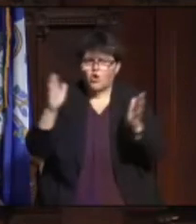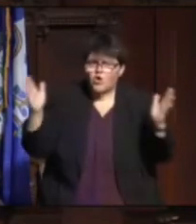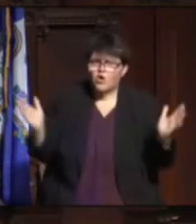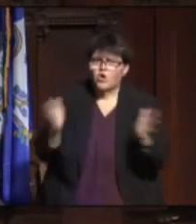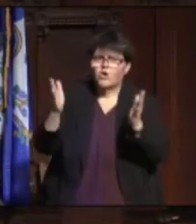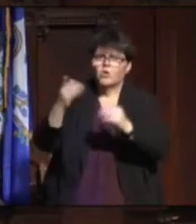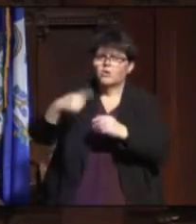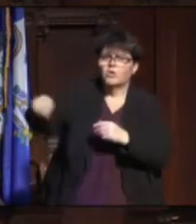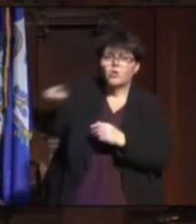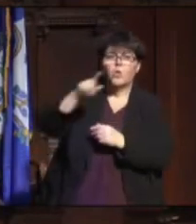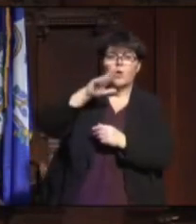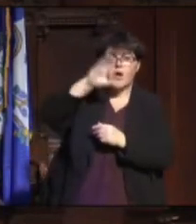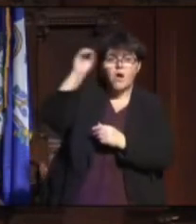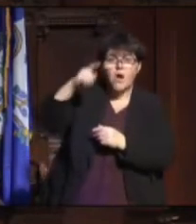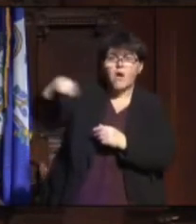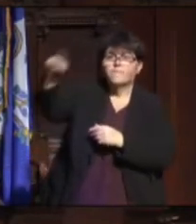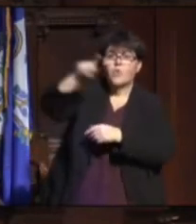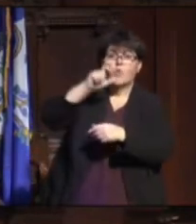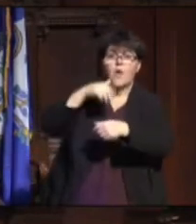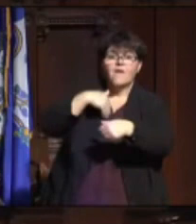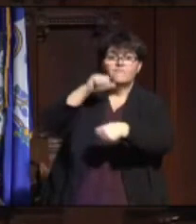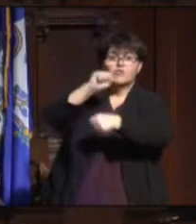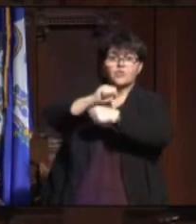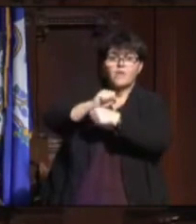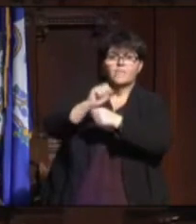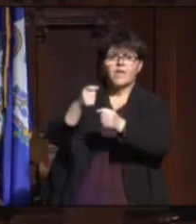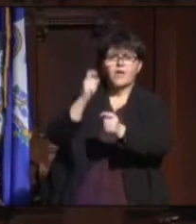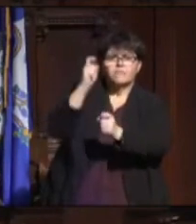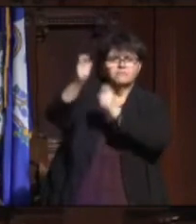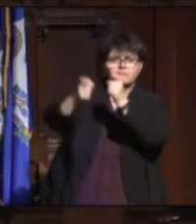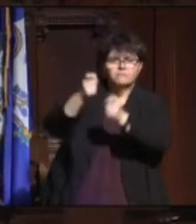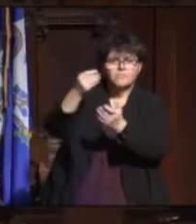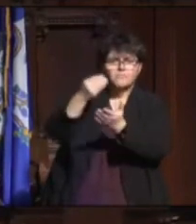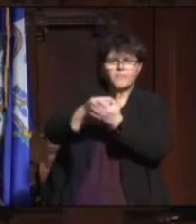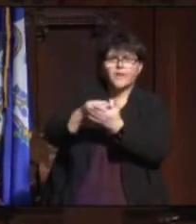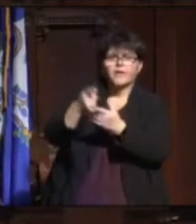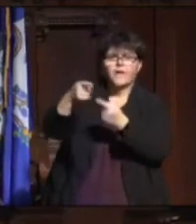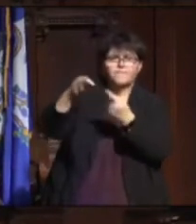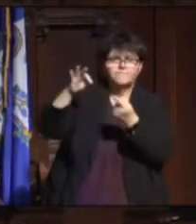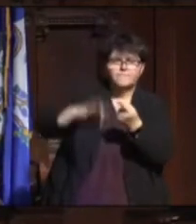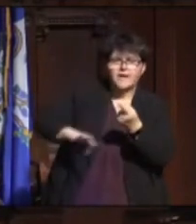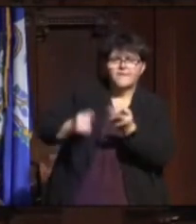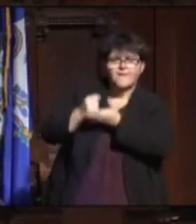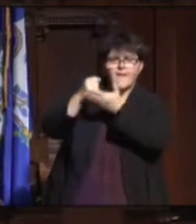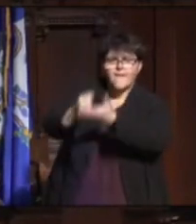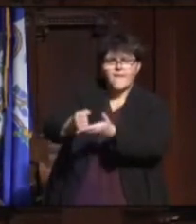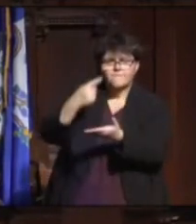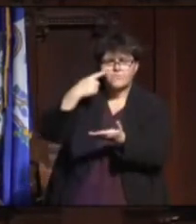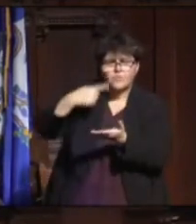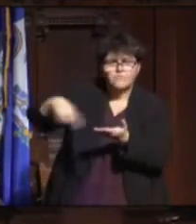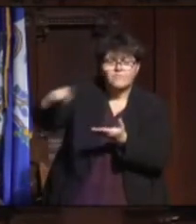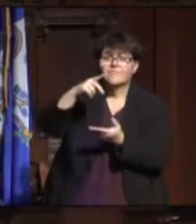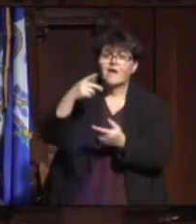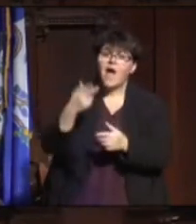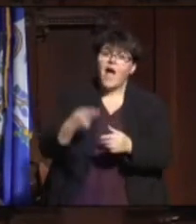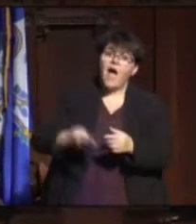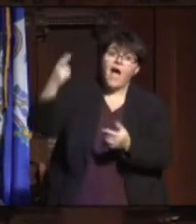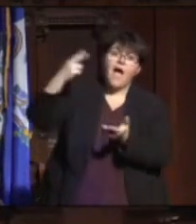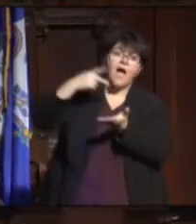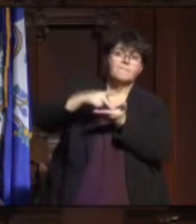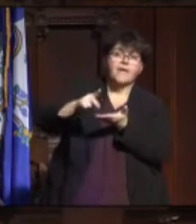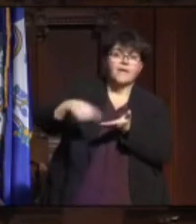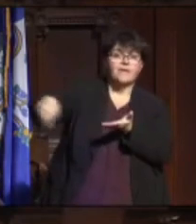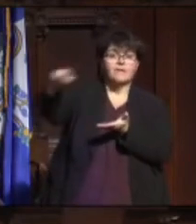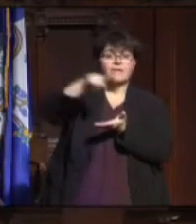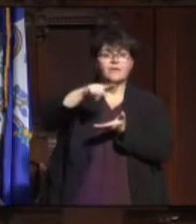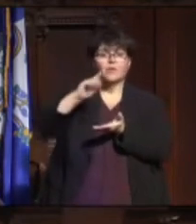provide training to fill those jobs. A high-paying job in less than 6 months of training. That's a pay raise